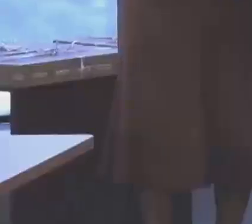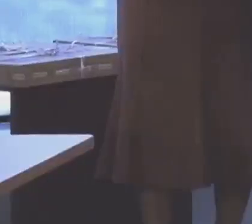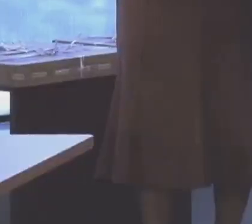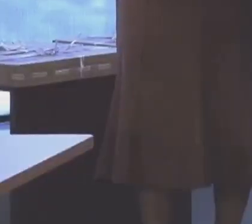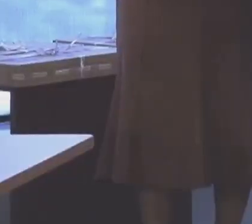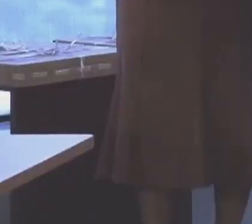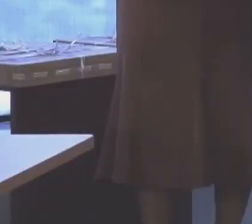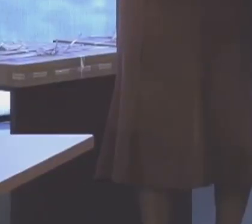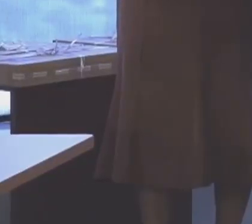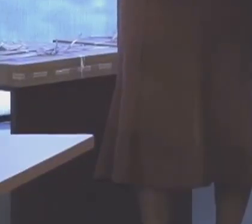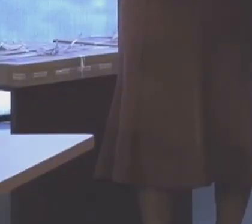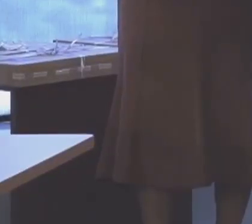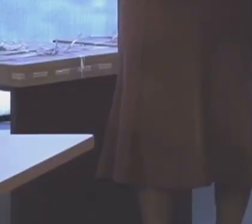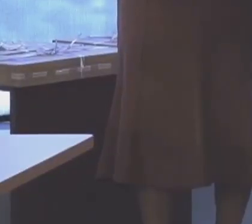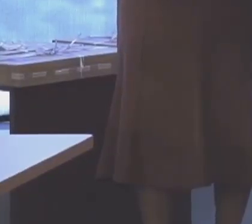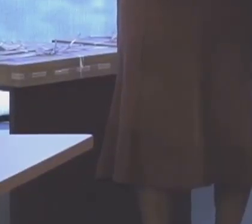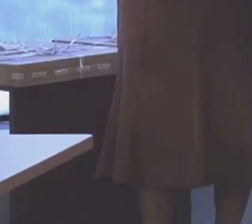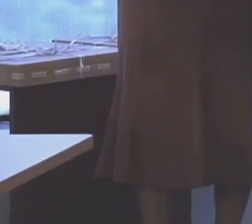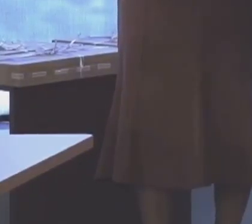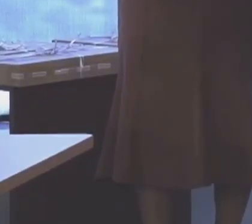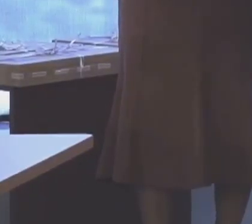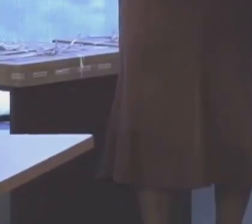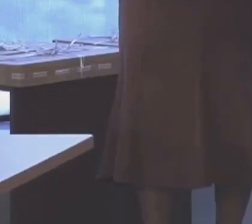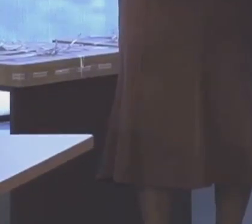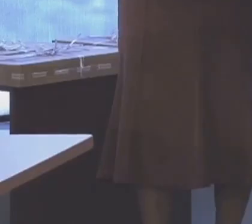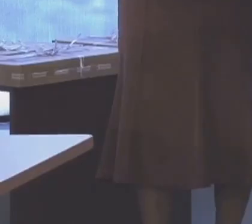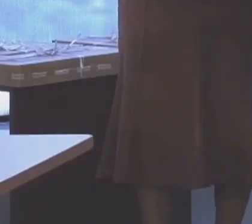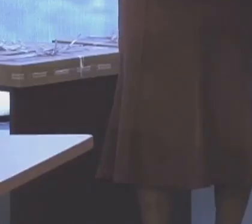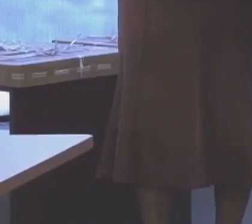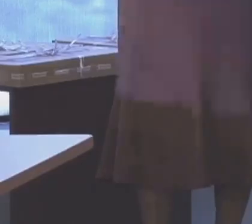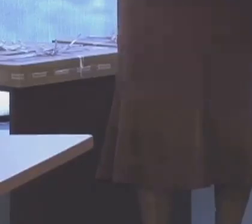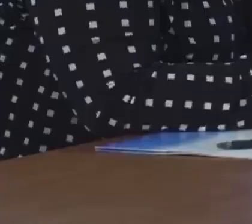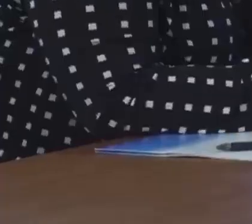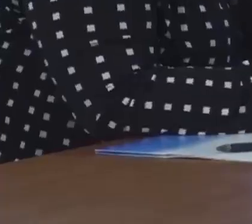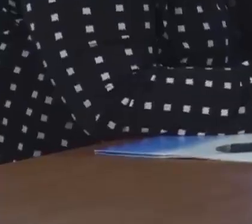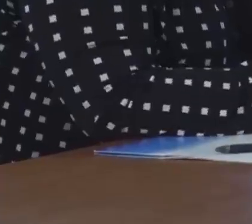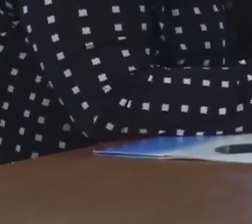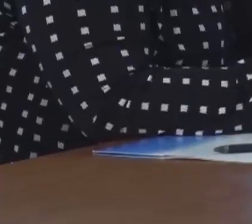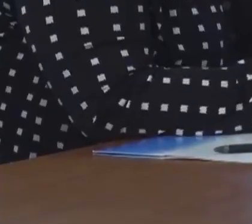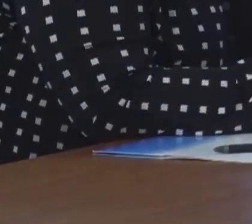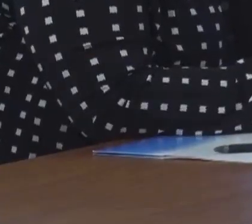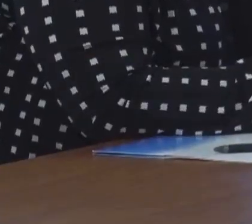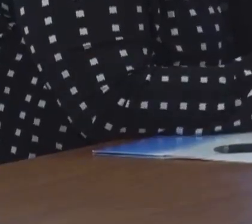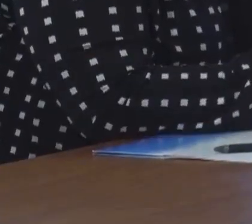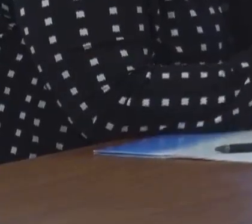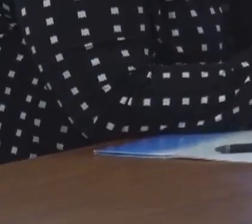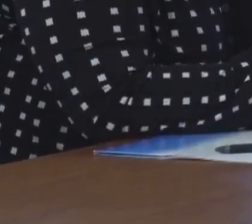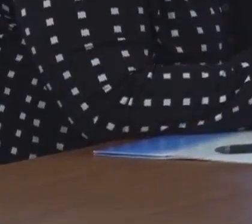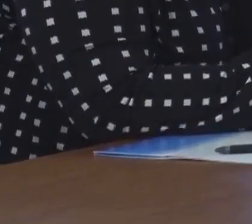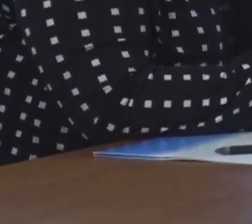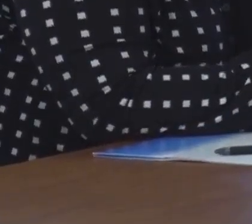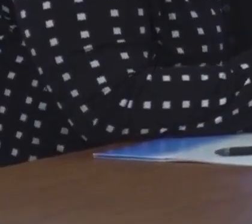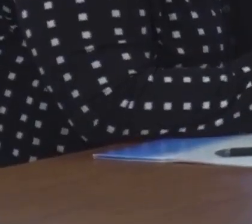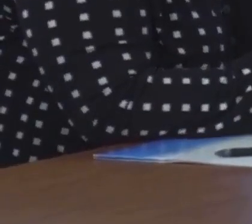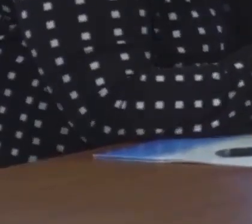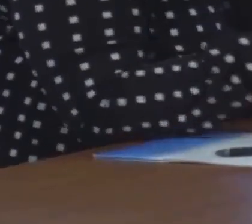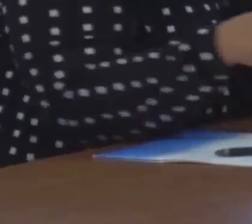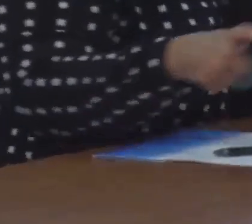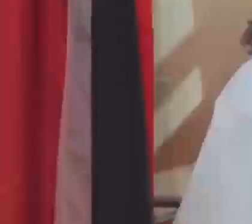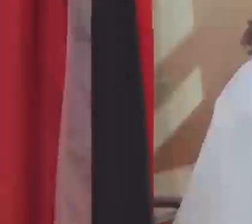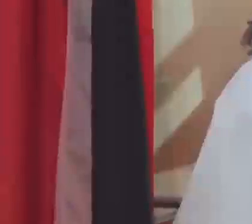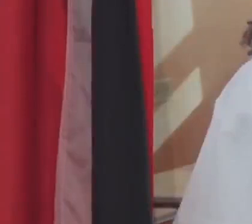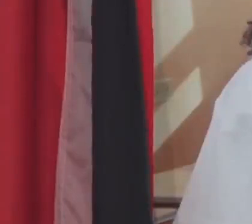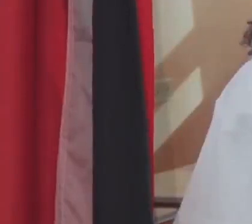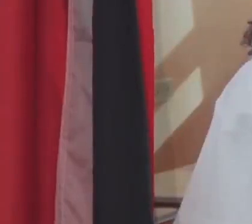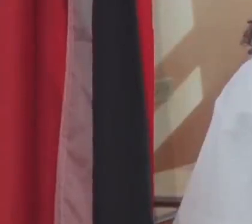government's public-private sector partnership, contextualized by Minister in the Ministry of Education, the Honorable Lisa Morris